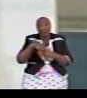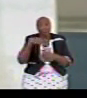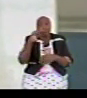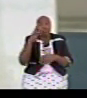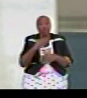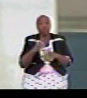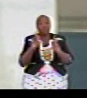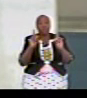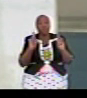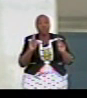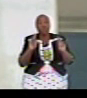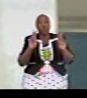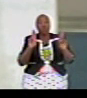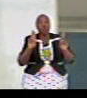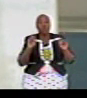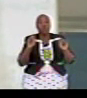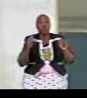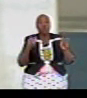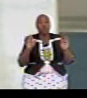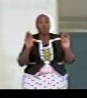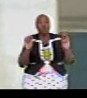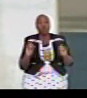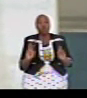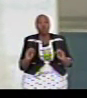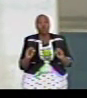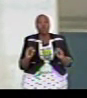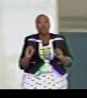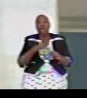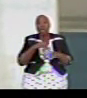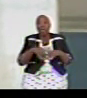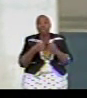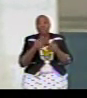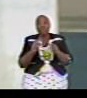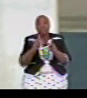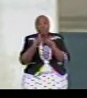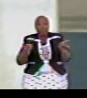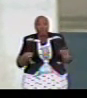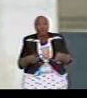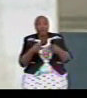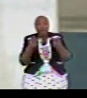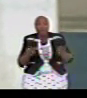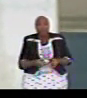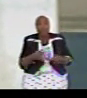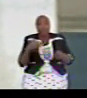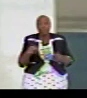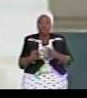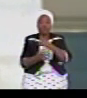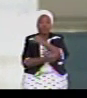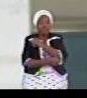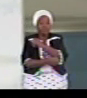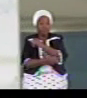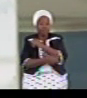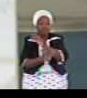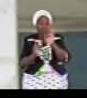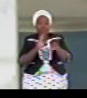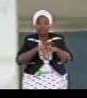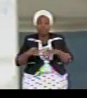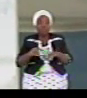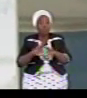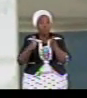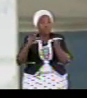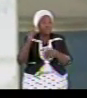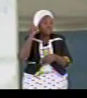dungeon, out of the place of temptation? If you don't open the ears of